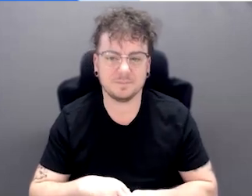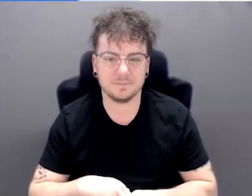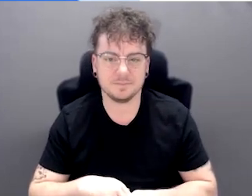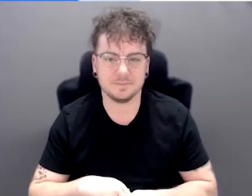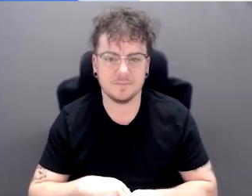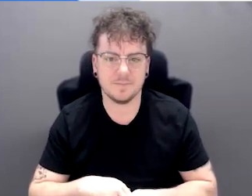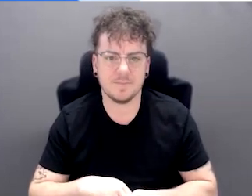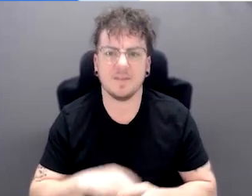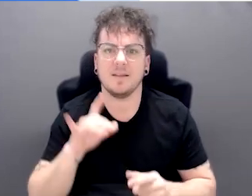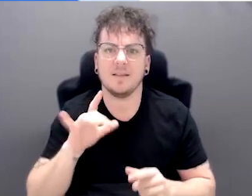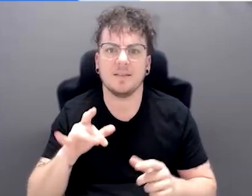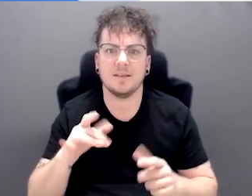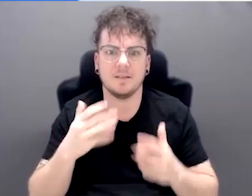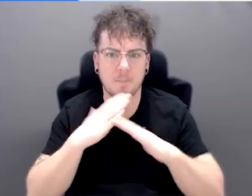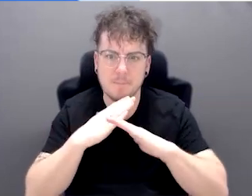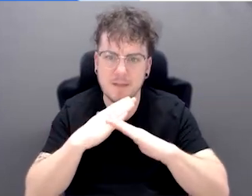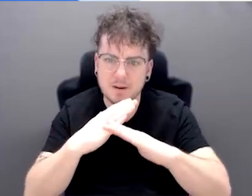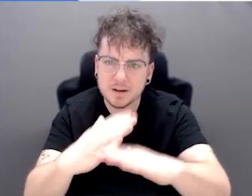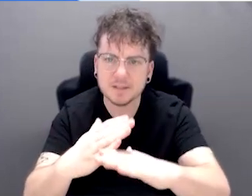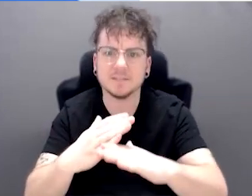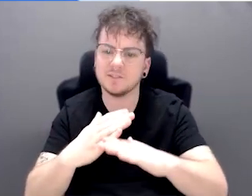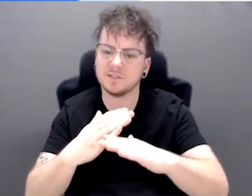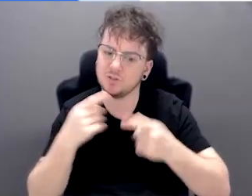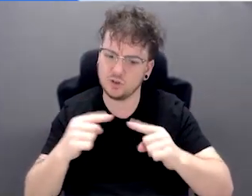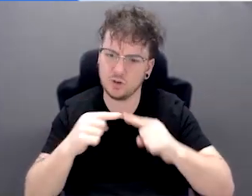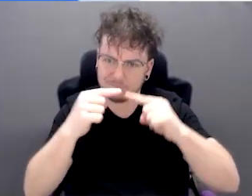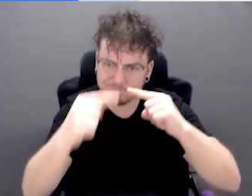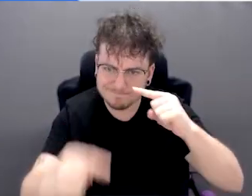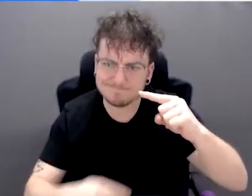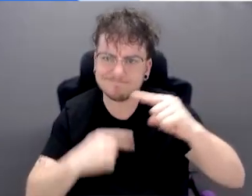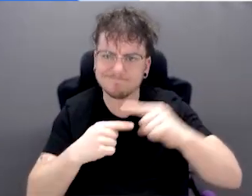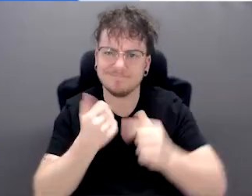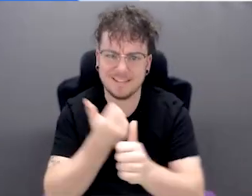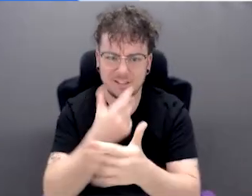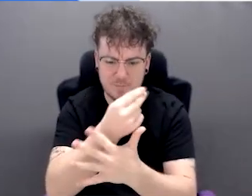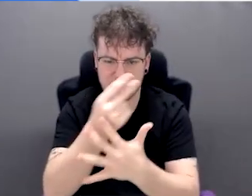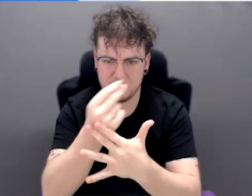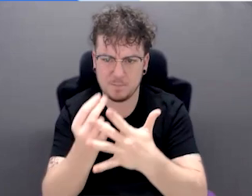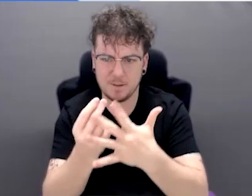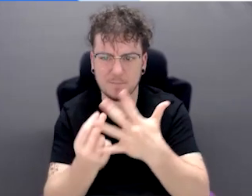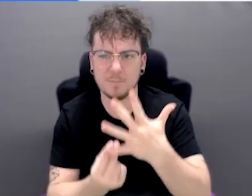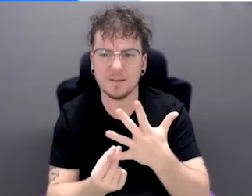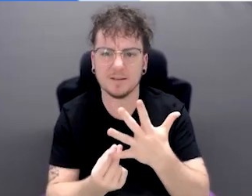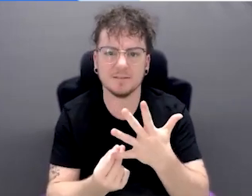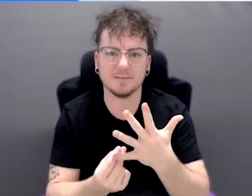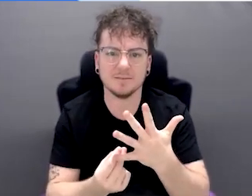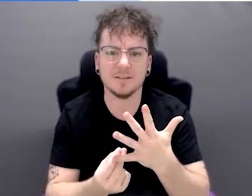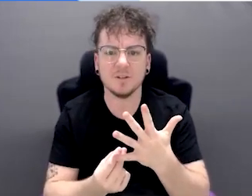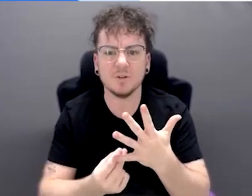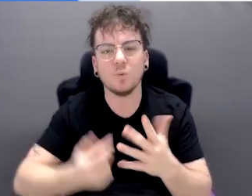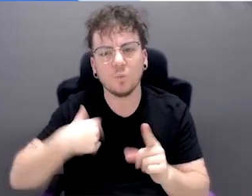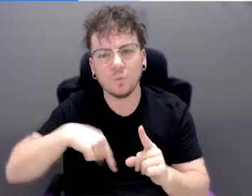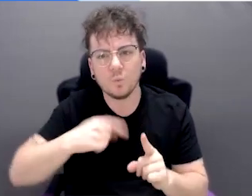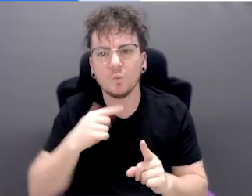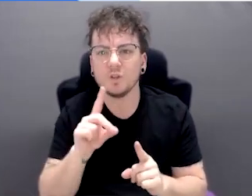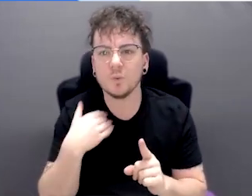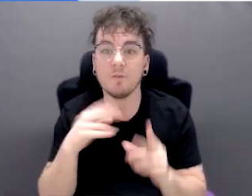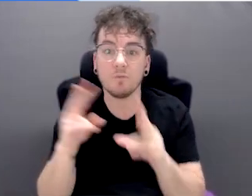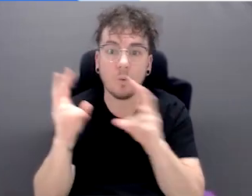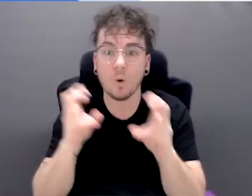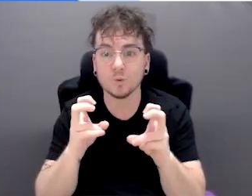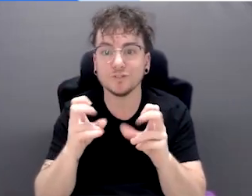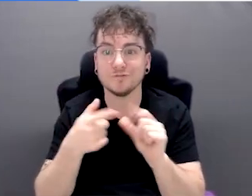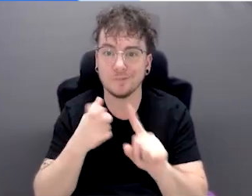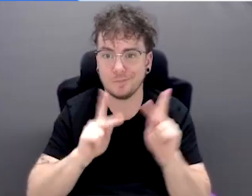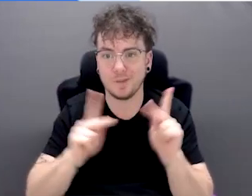The systemic barriers throughout the employment life cycle are best demonstrated by salient and poignant quotes from the